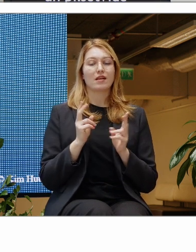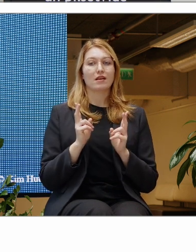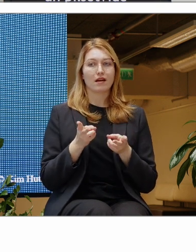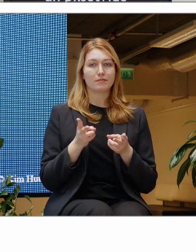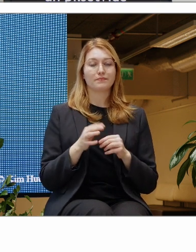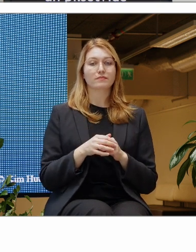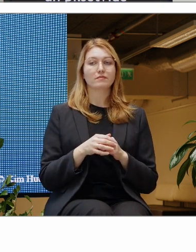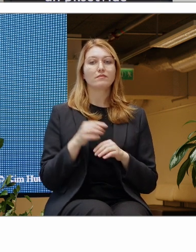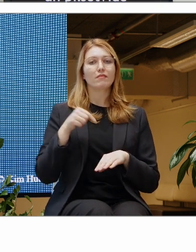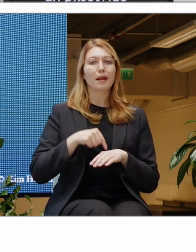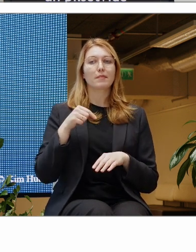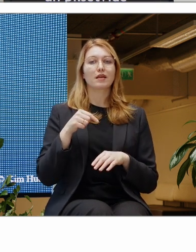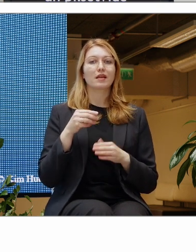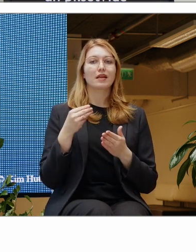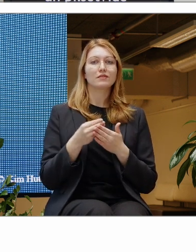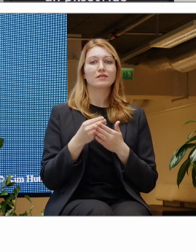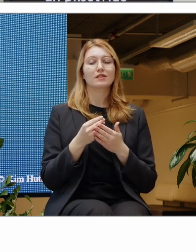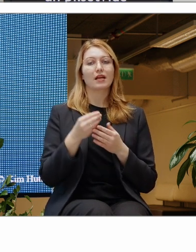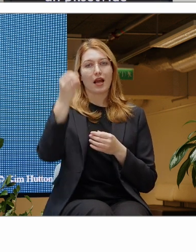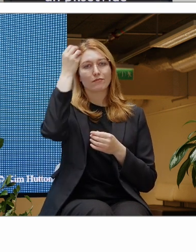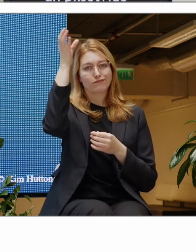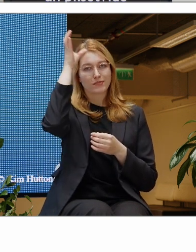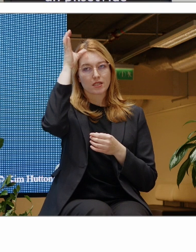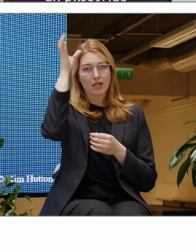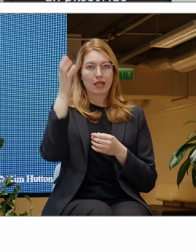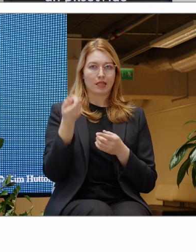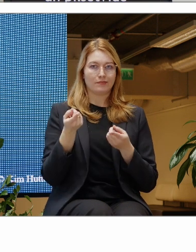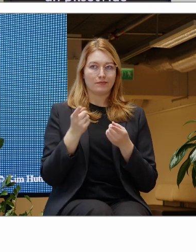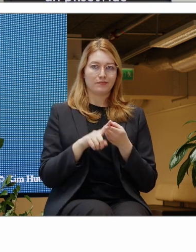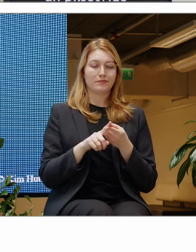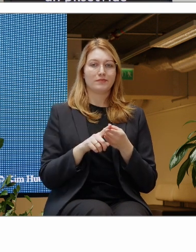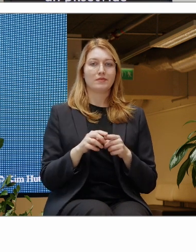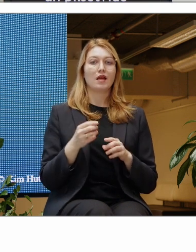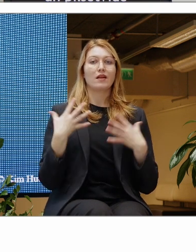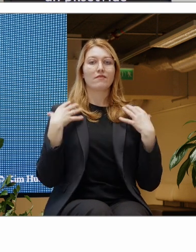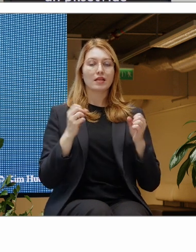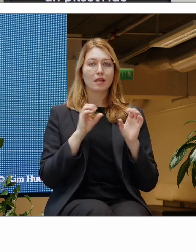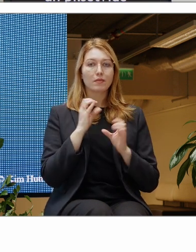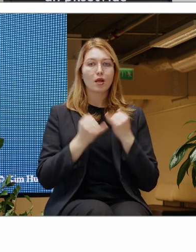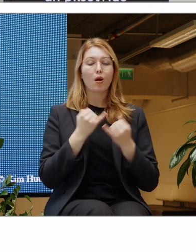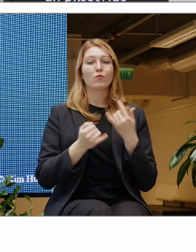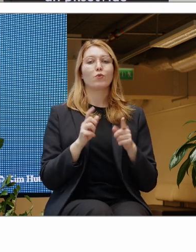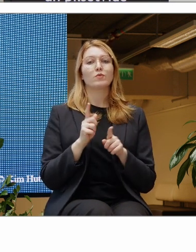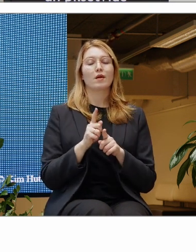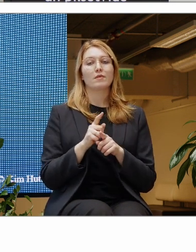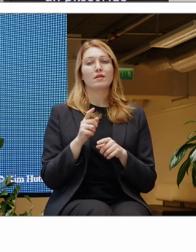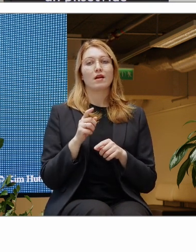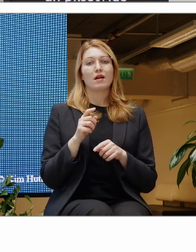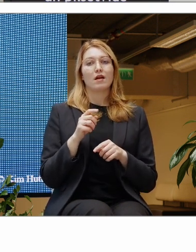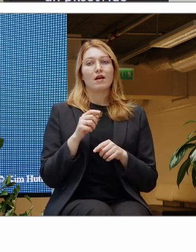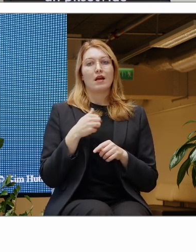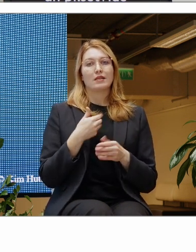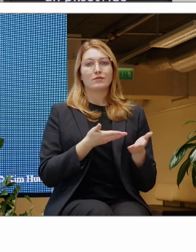empathy is something that is measured through an educational intervention. And it's used a lot in healthcare and in nursing, and so I thought, why don't we apply it